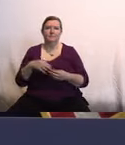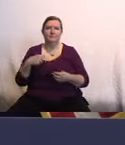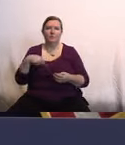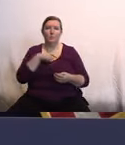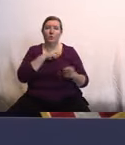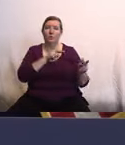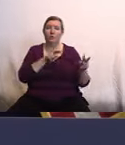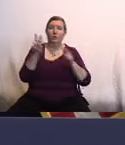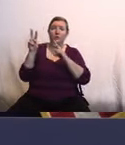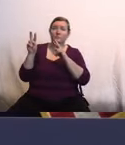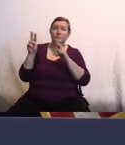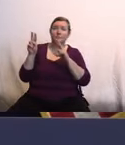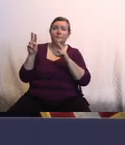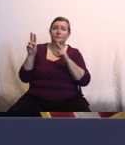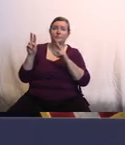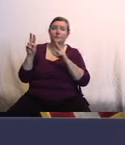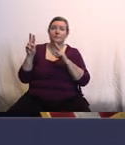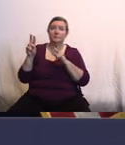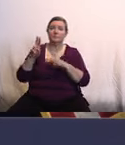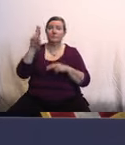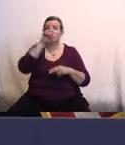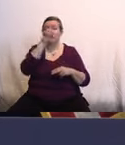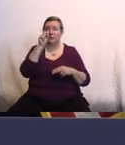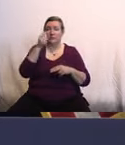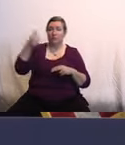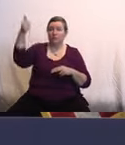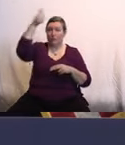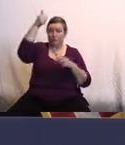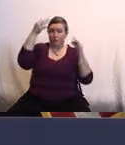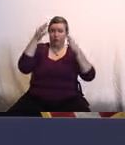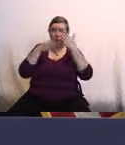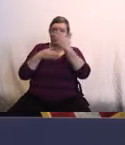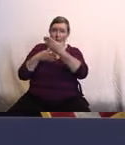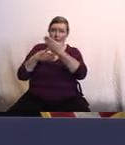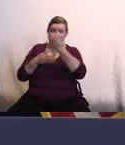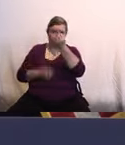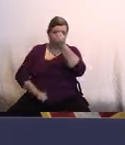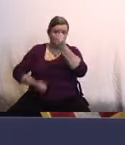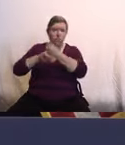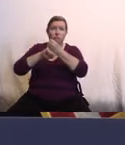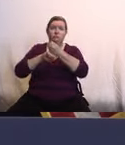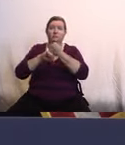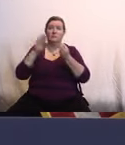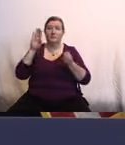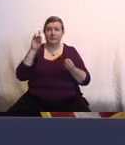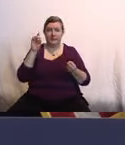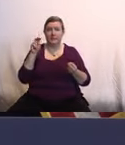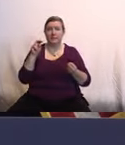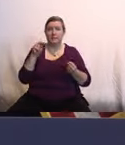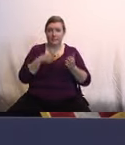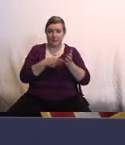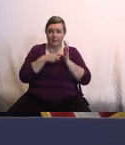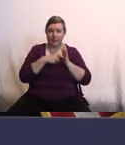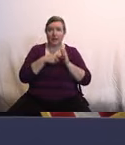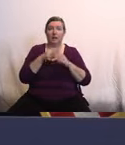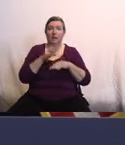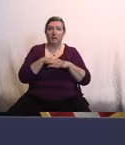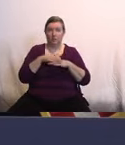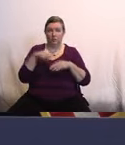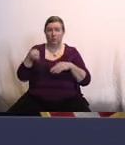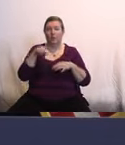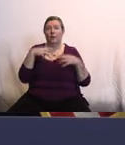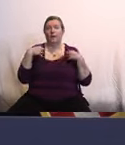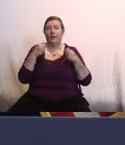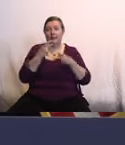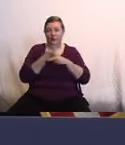Court, first and foremost, the United States Supreme Court upheld the Biden administration's mandate on these locations. That's